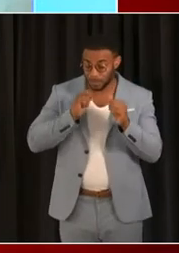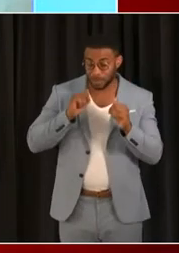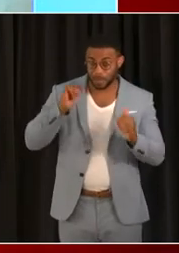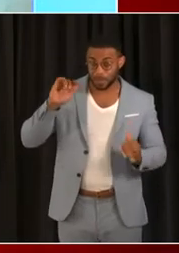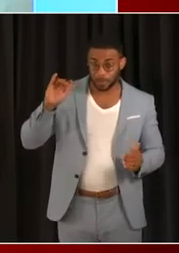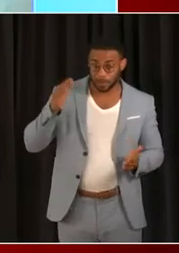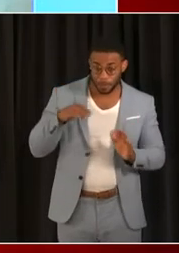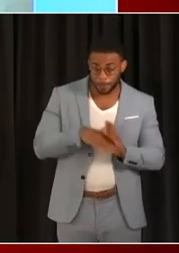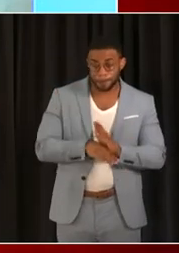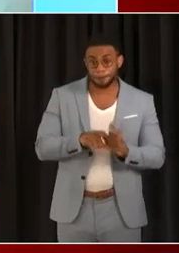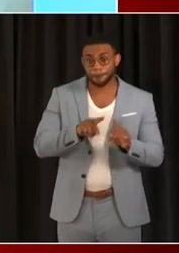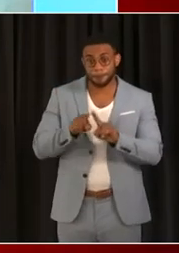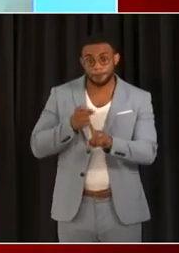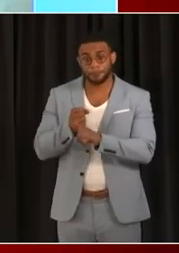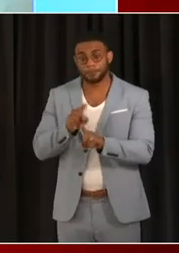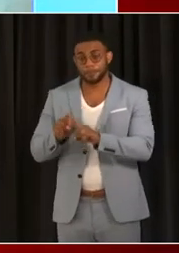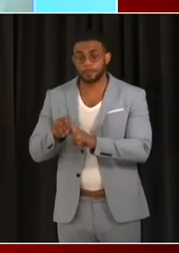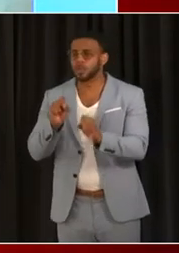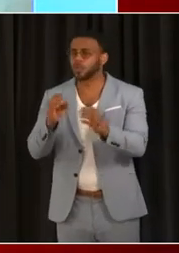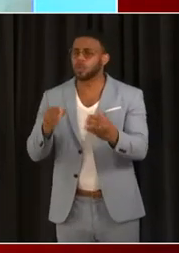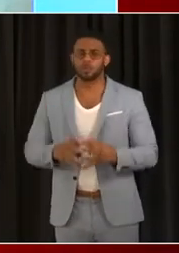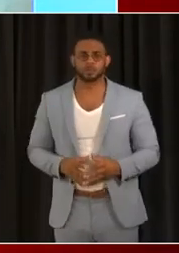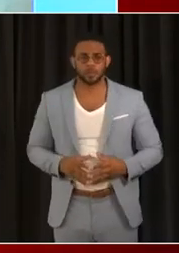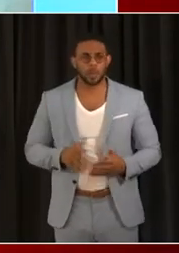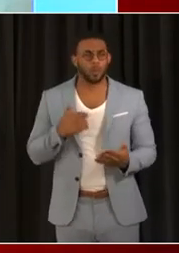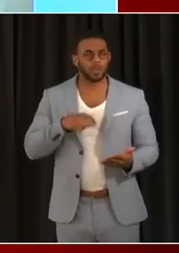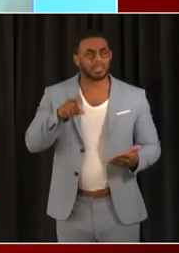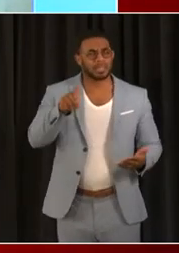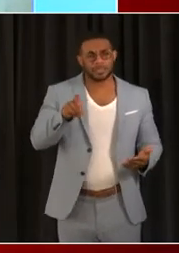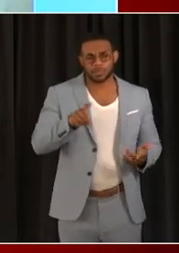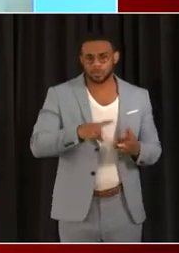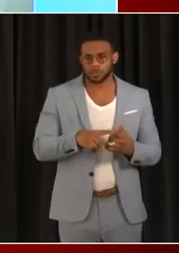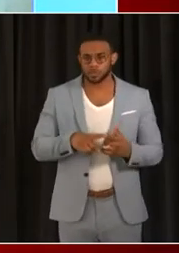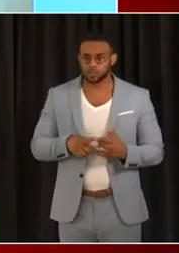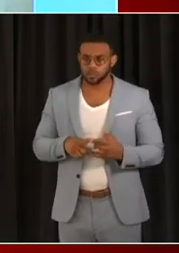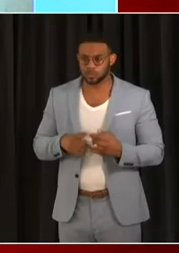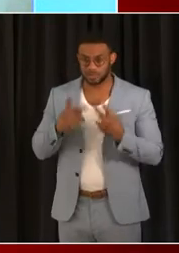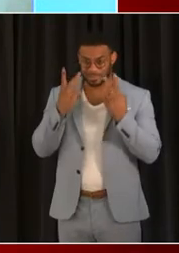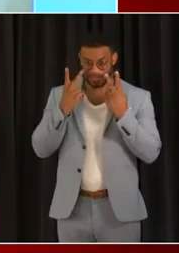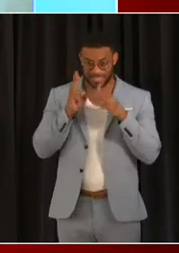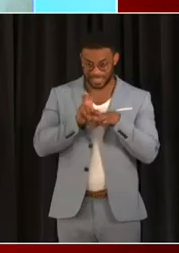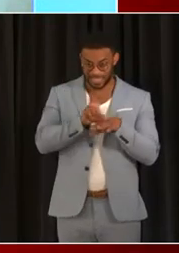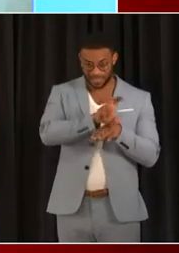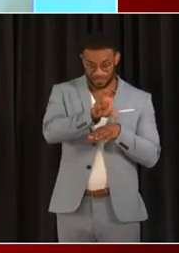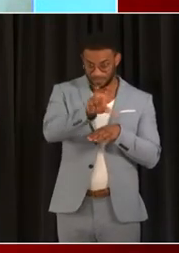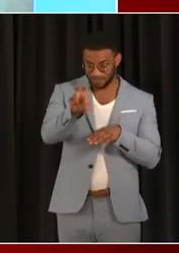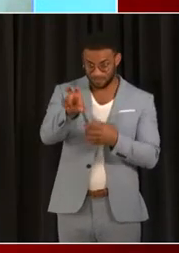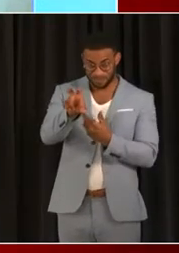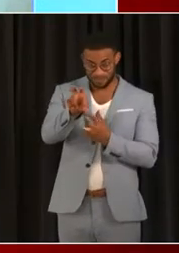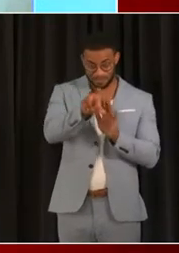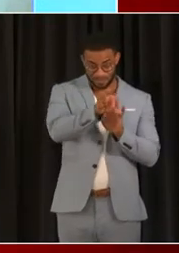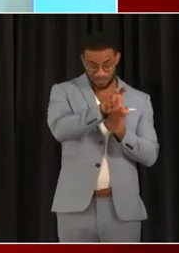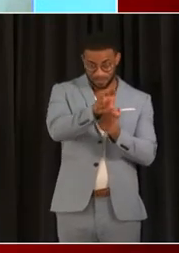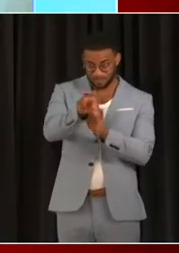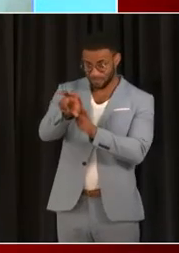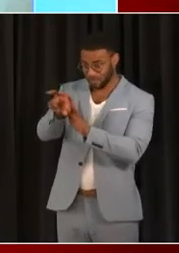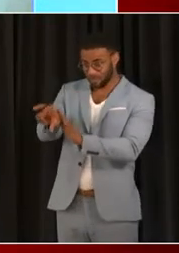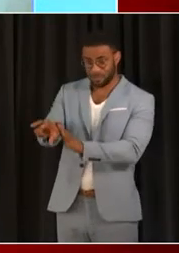is depressed also. And so we need to see those investment dollars,